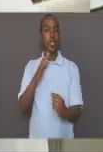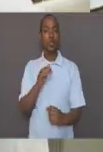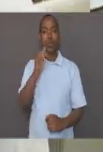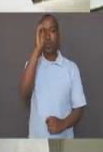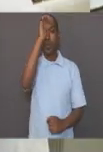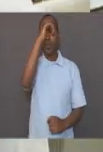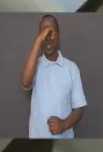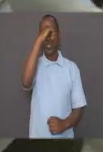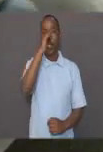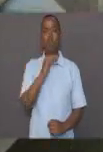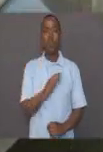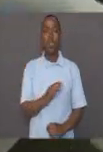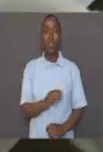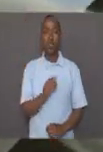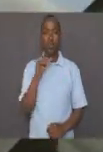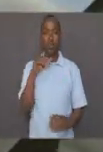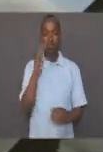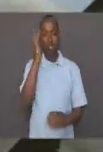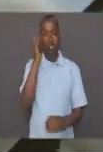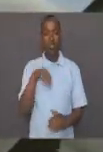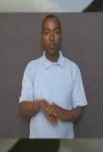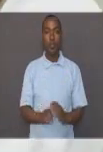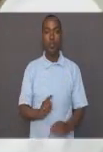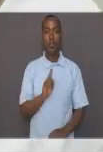HIV and AIDS.